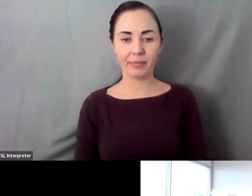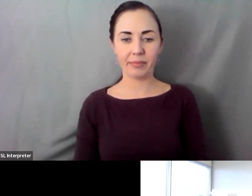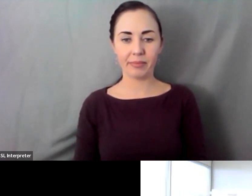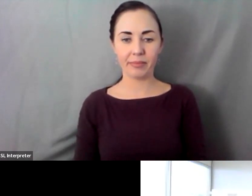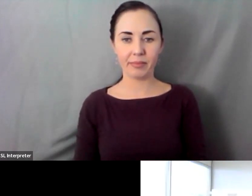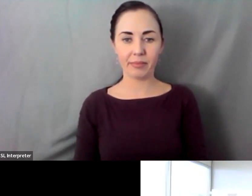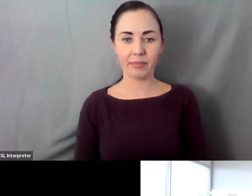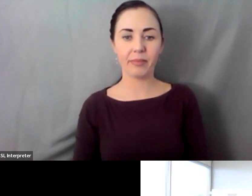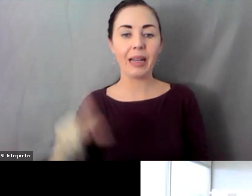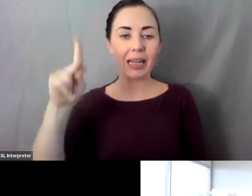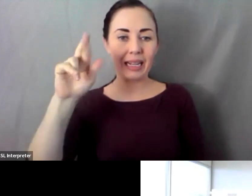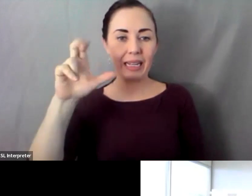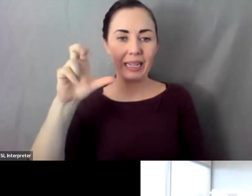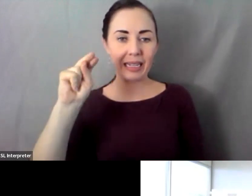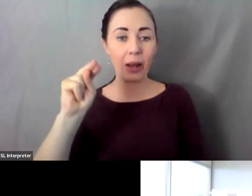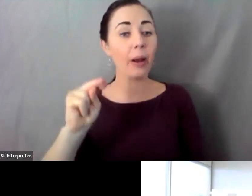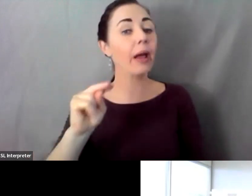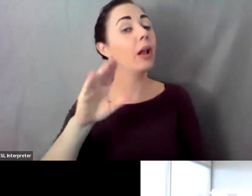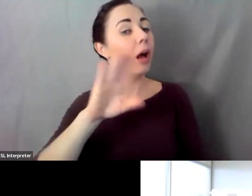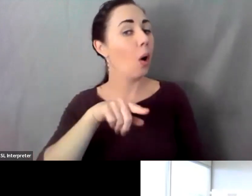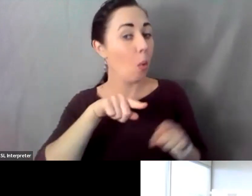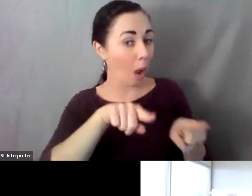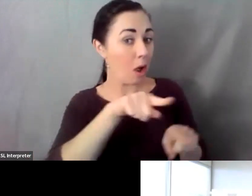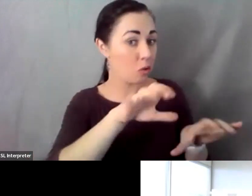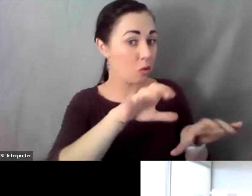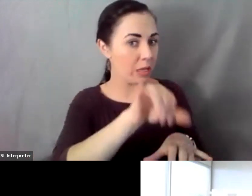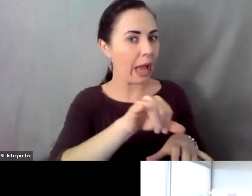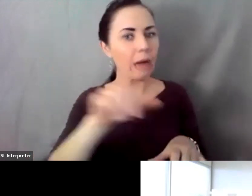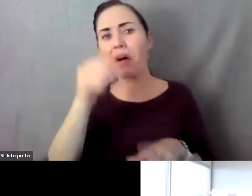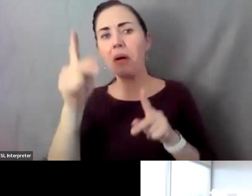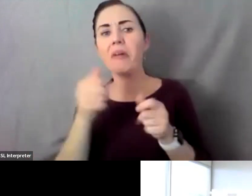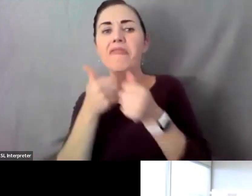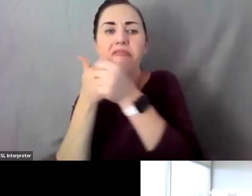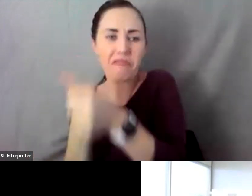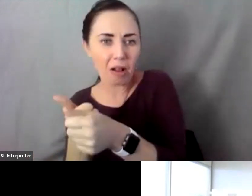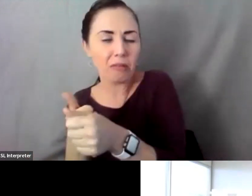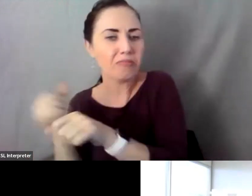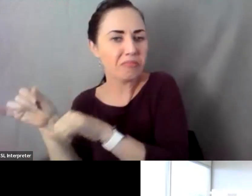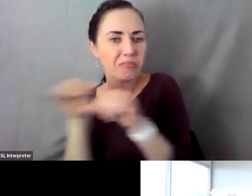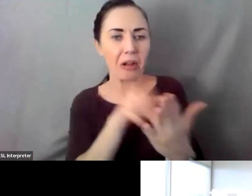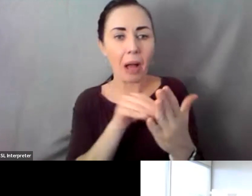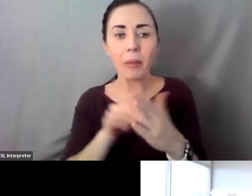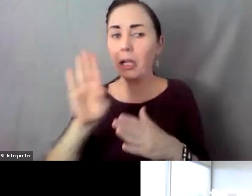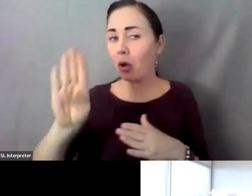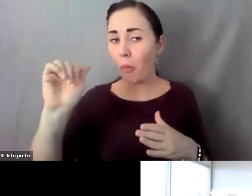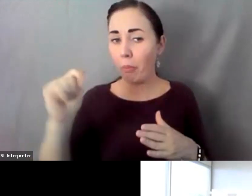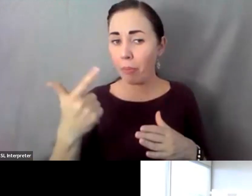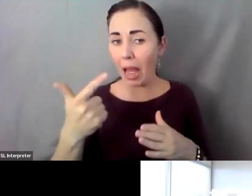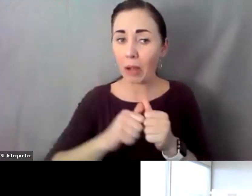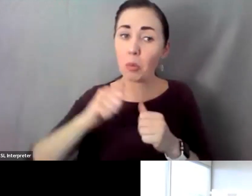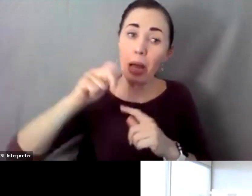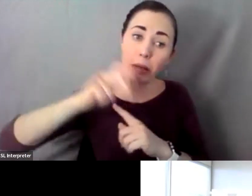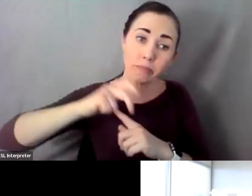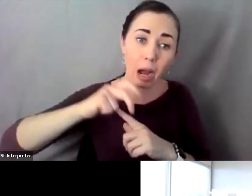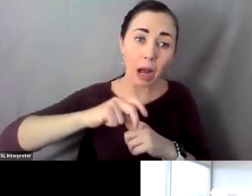And Miss Aranga, while you're doing that, everyone else can follow along too. So they can be getting their bag with the mushrooms that have